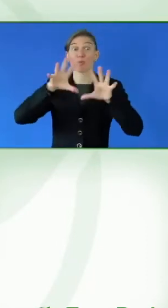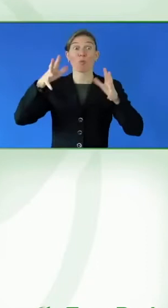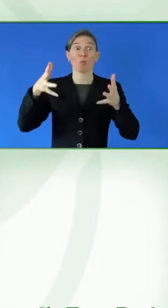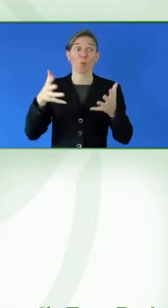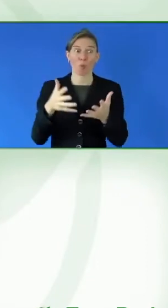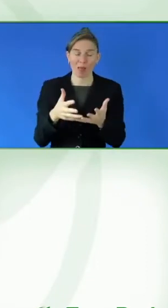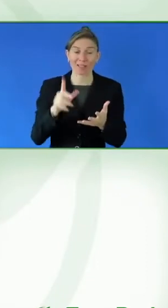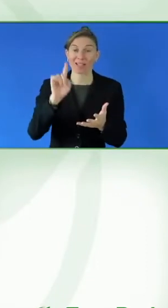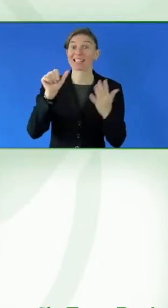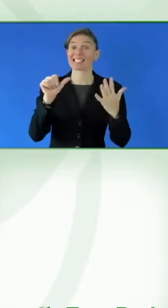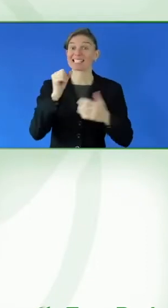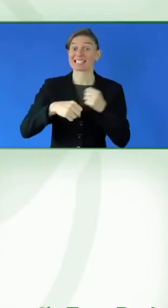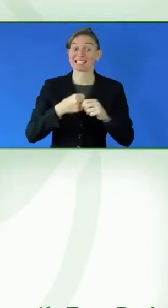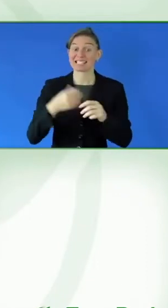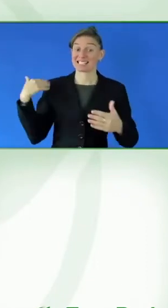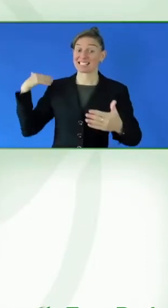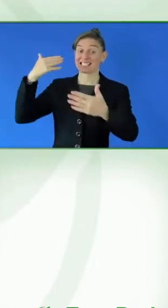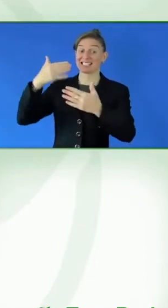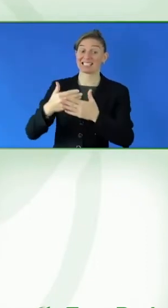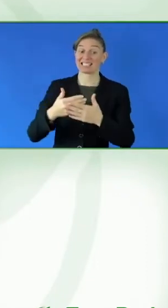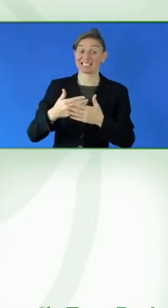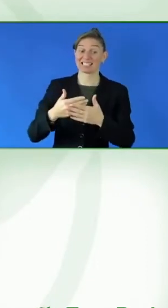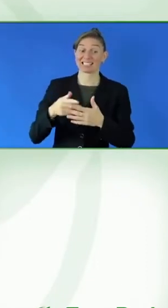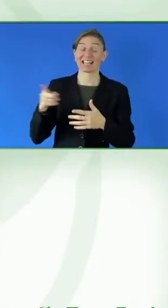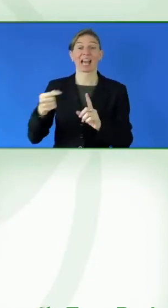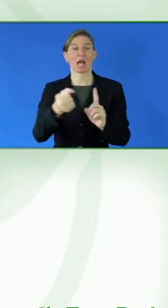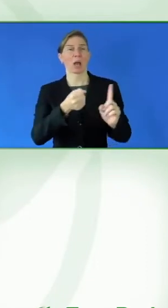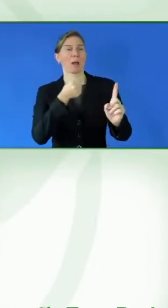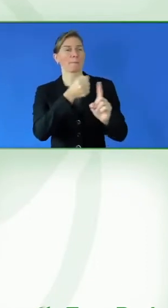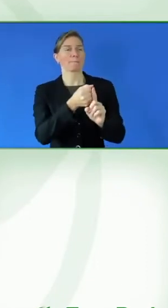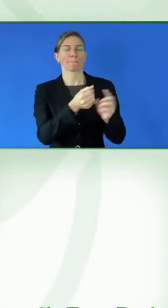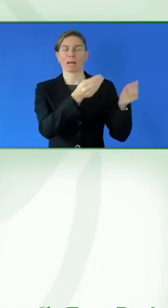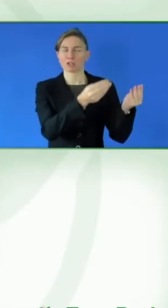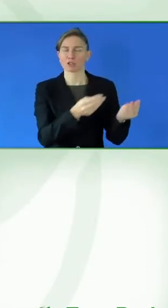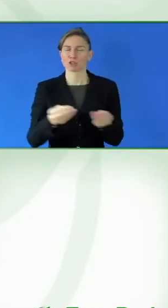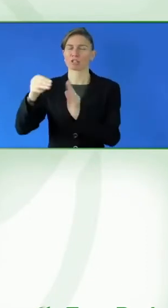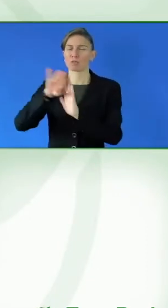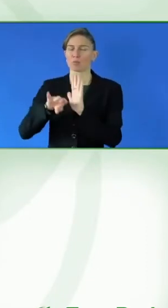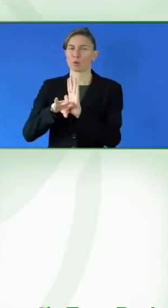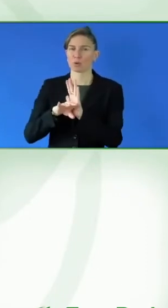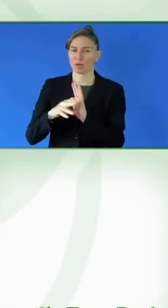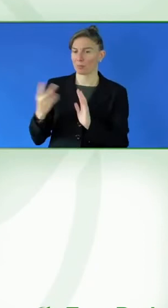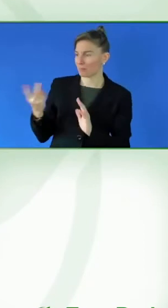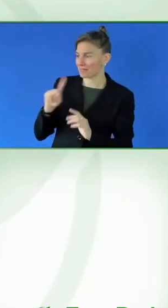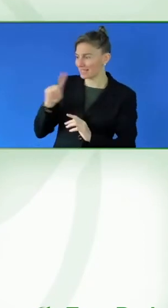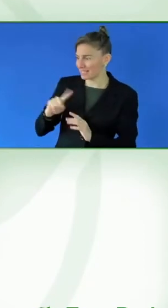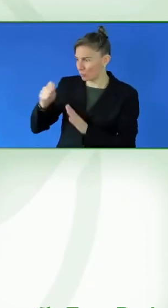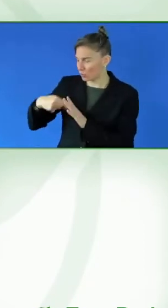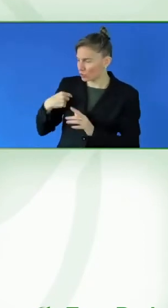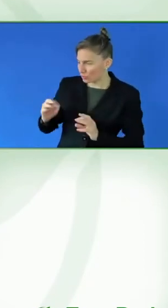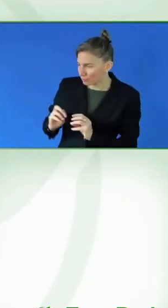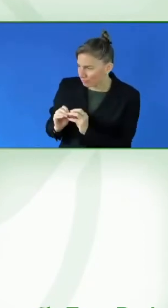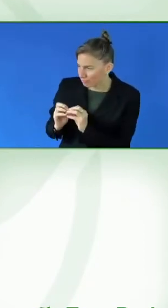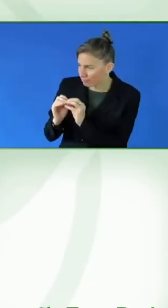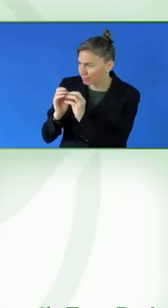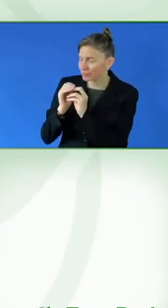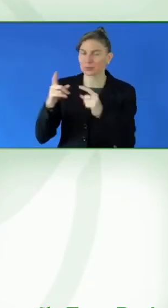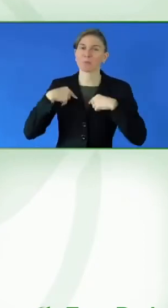with the Zero Project team the Impact Transfer Program. So I'm happy to be part of this today. And I hand over to